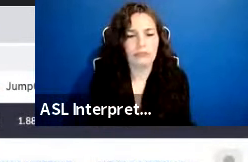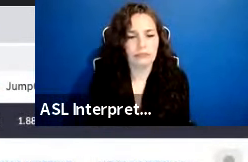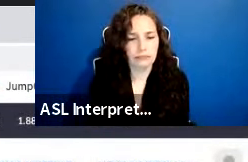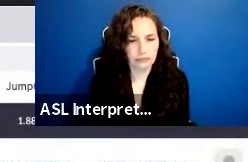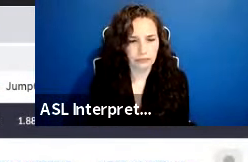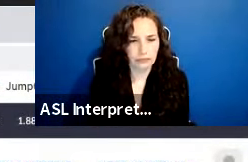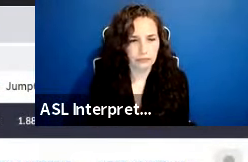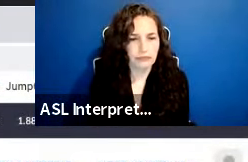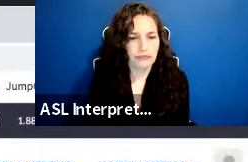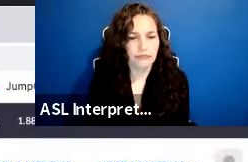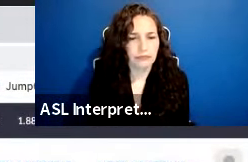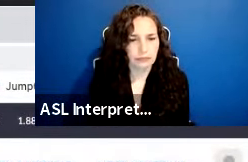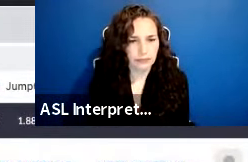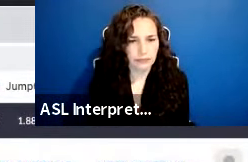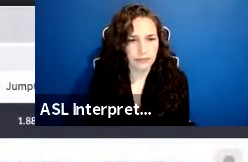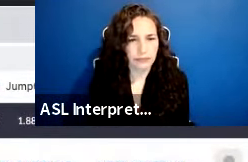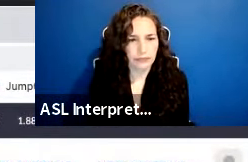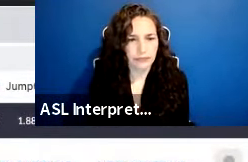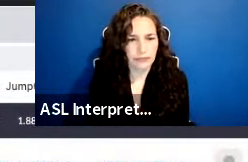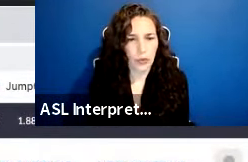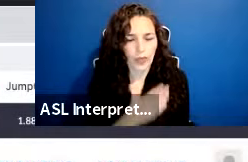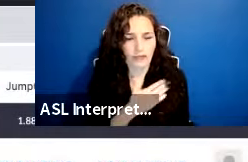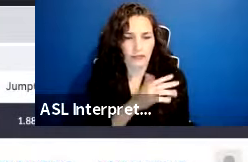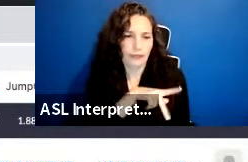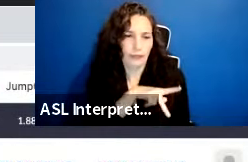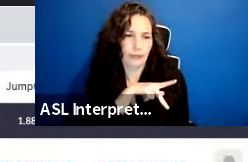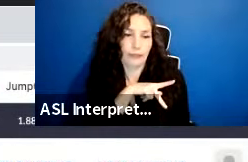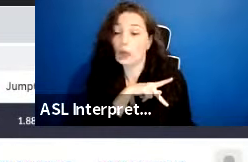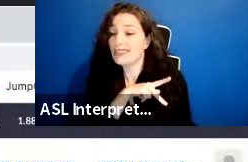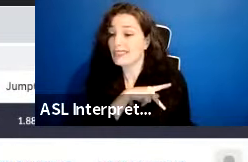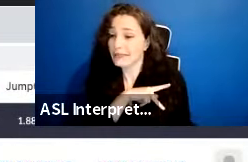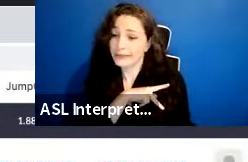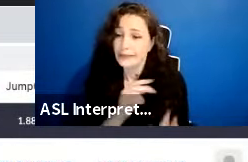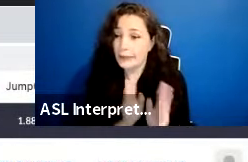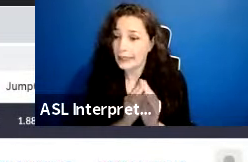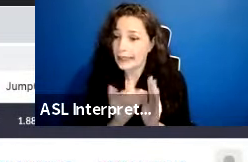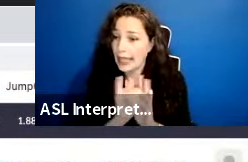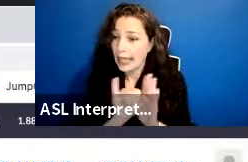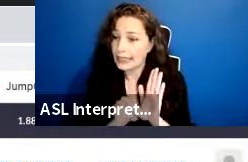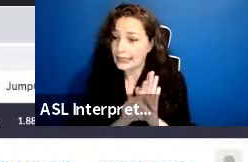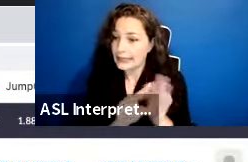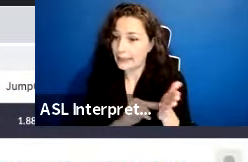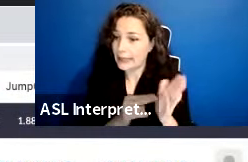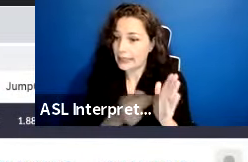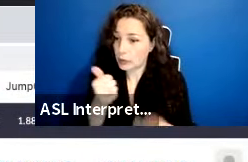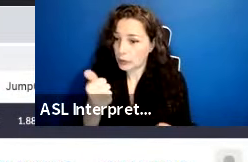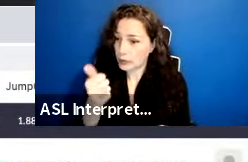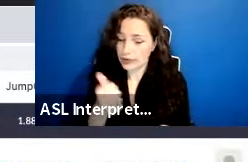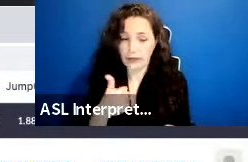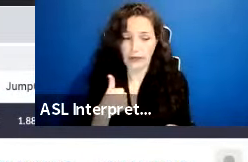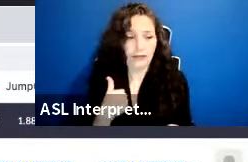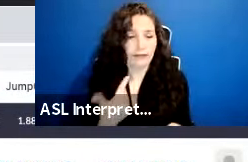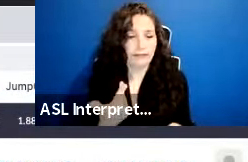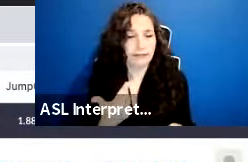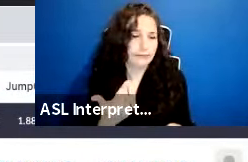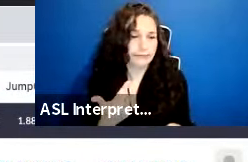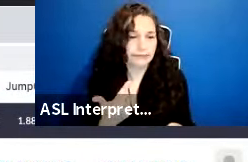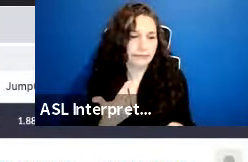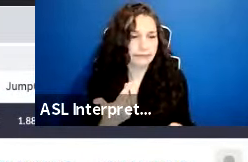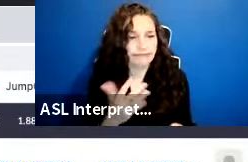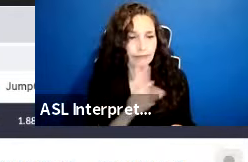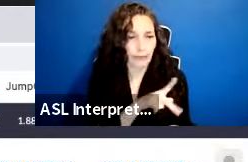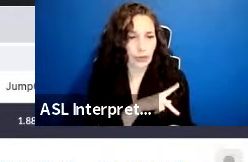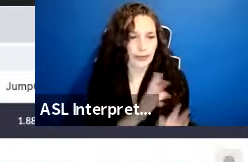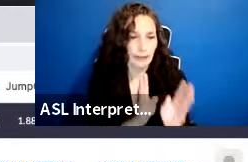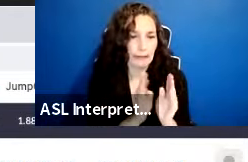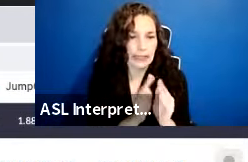You can, you've got a personal meeting ID, which means you've got your own personal Zoom meeting room you can use